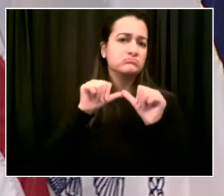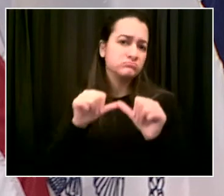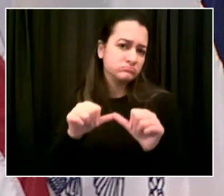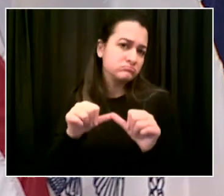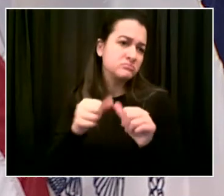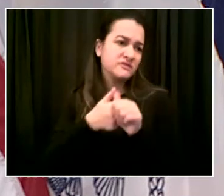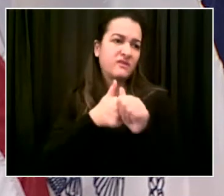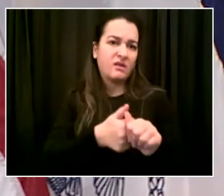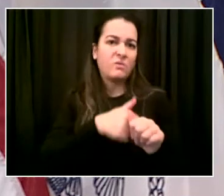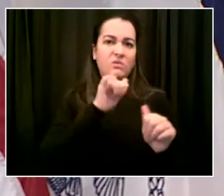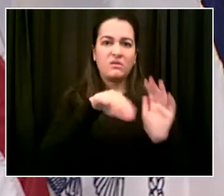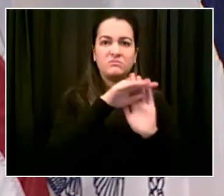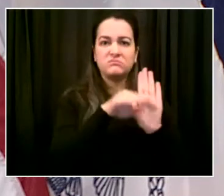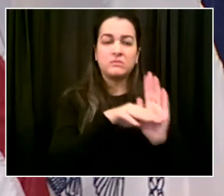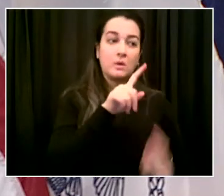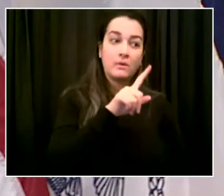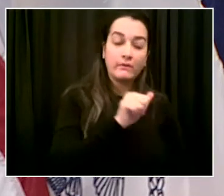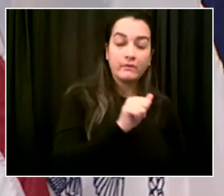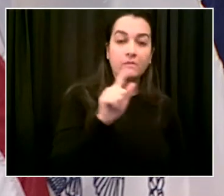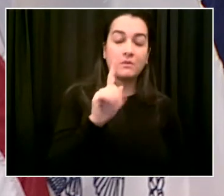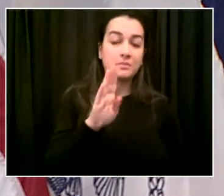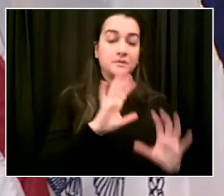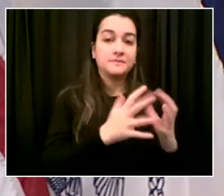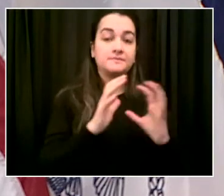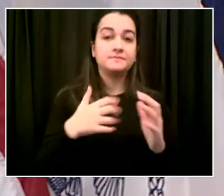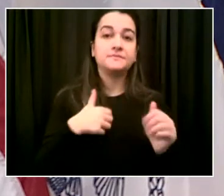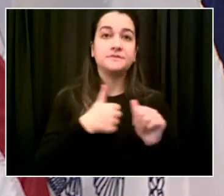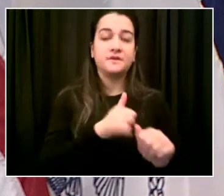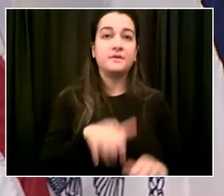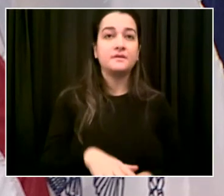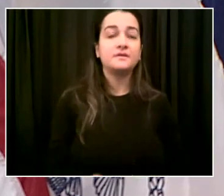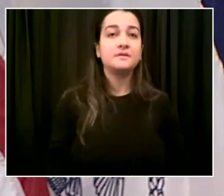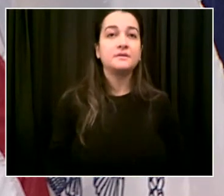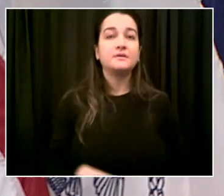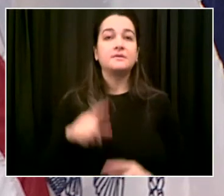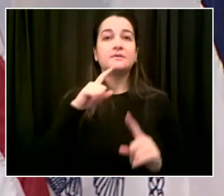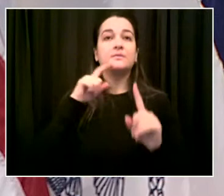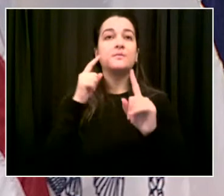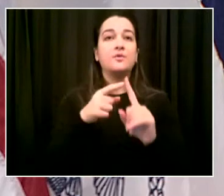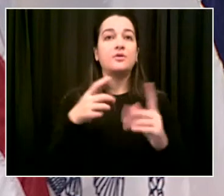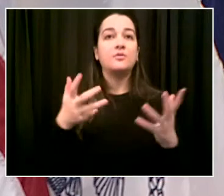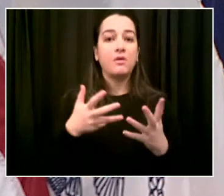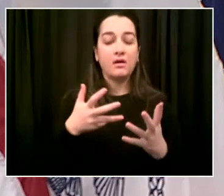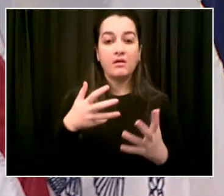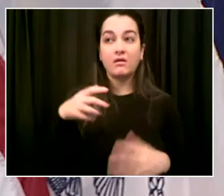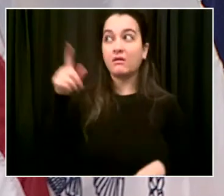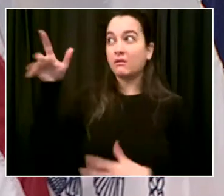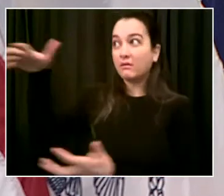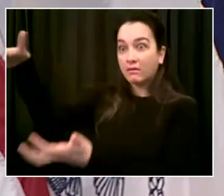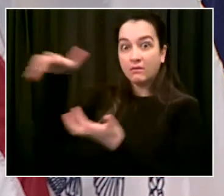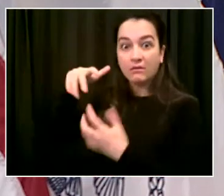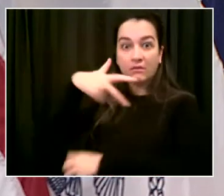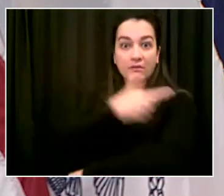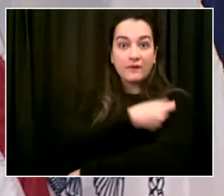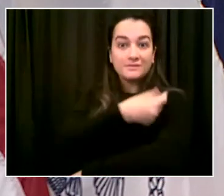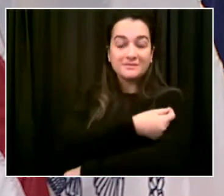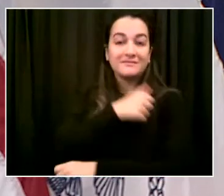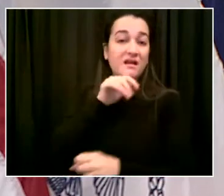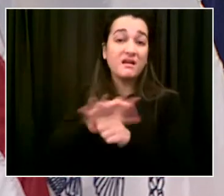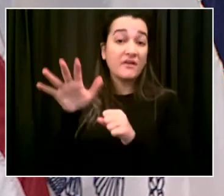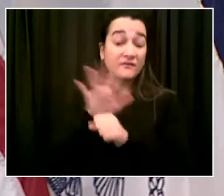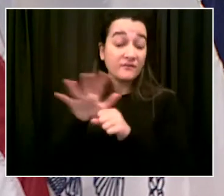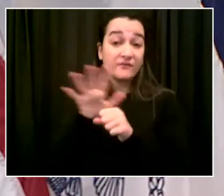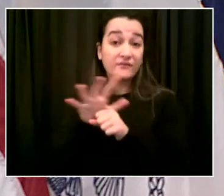supply. And I really believe the Biden administration is trying to fix that situation. But right now, we need the federal government and the